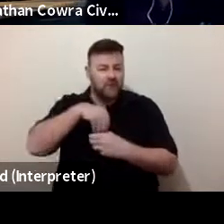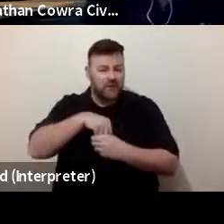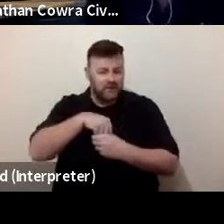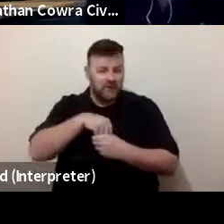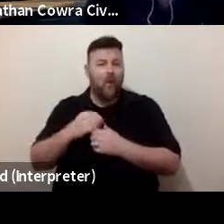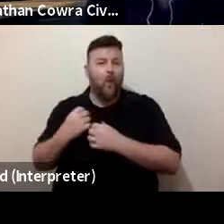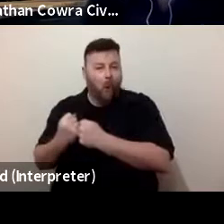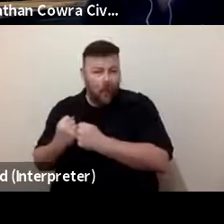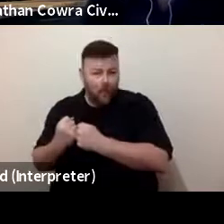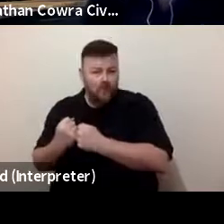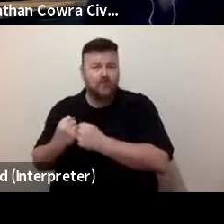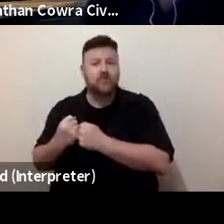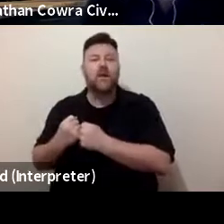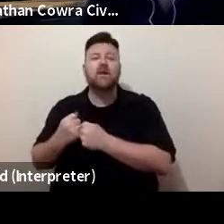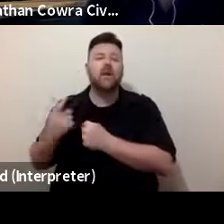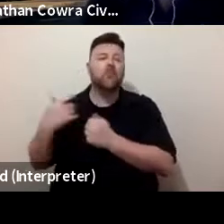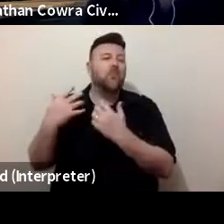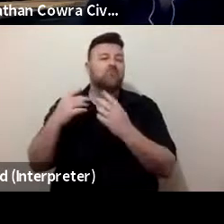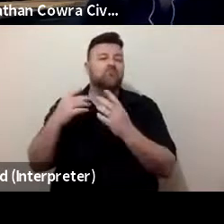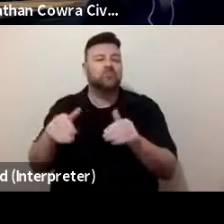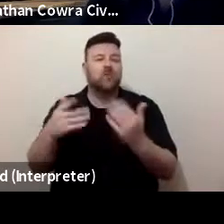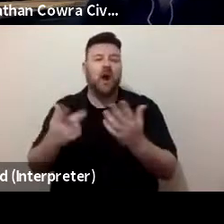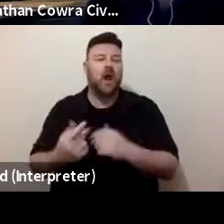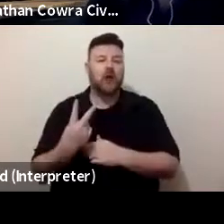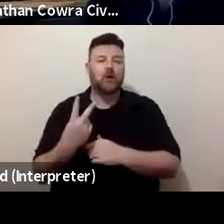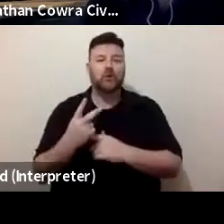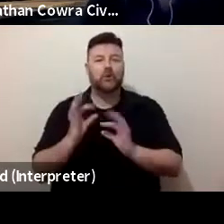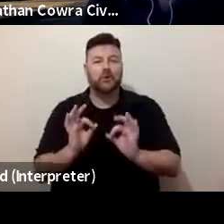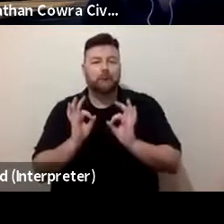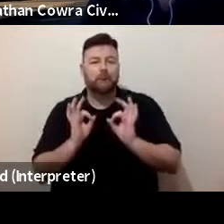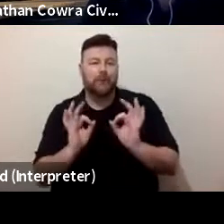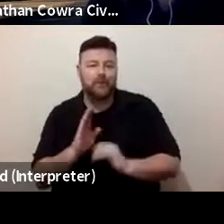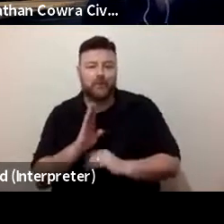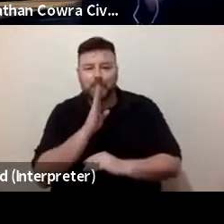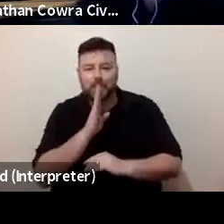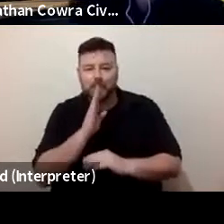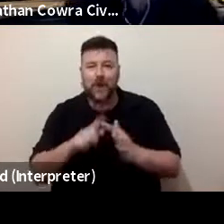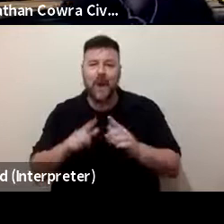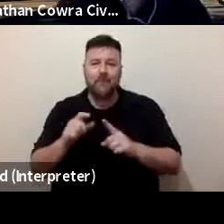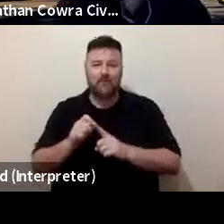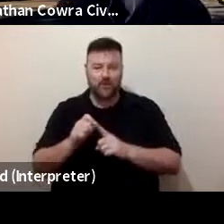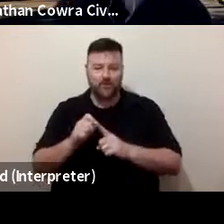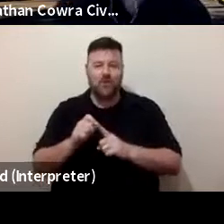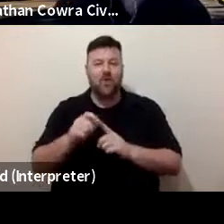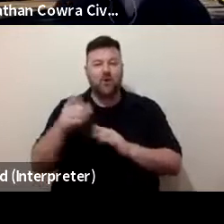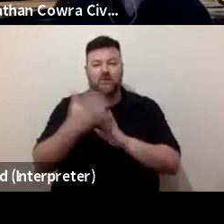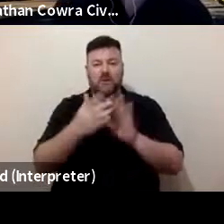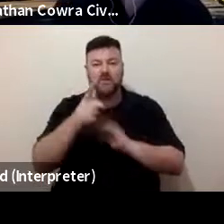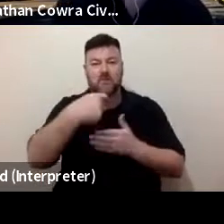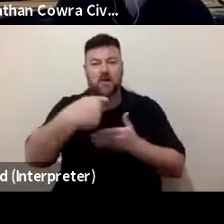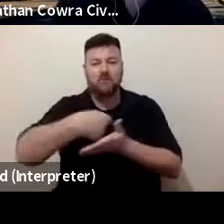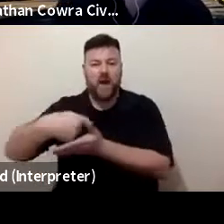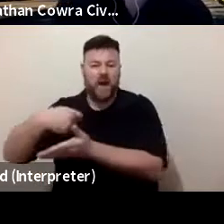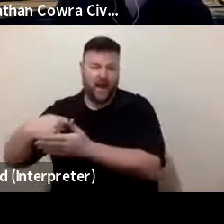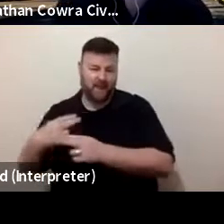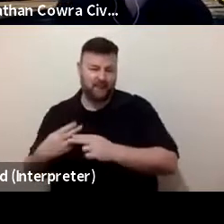two episodes that were like special secret episodes, and people would pay to access them. So we put out all of our like online